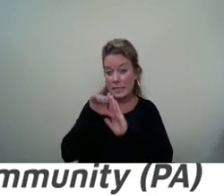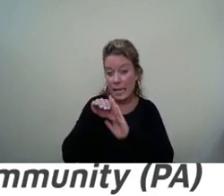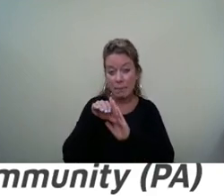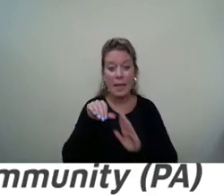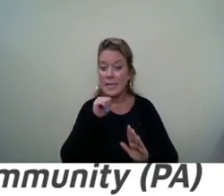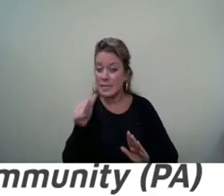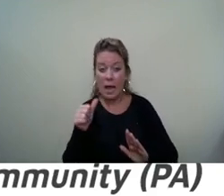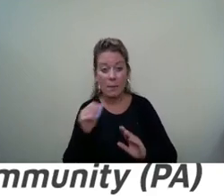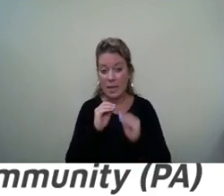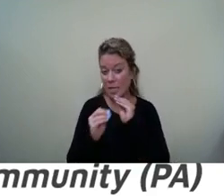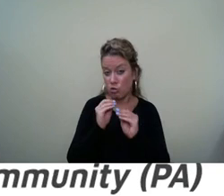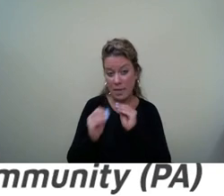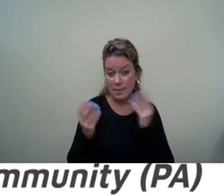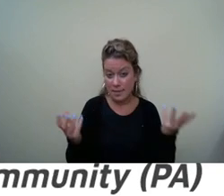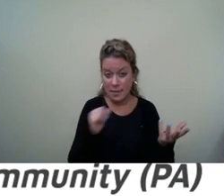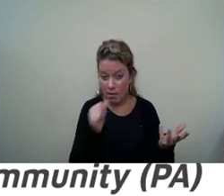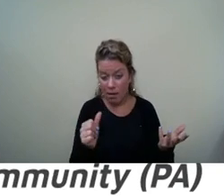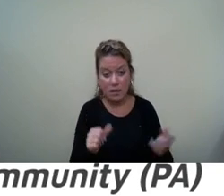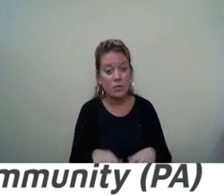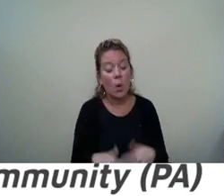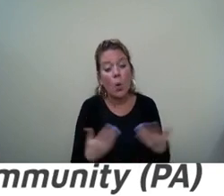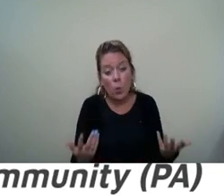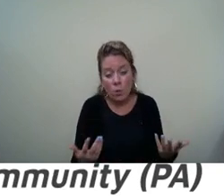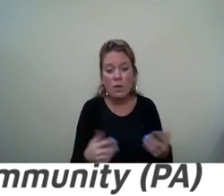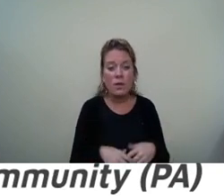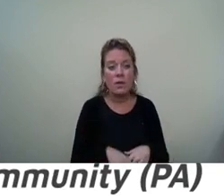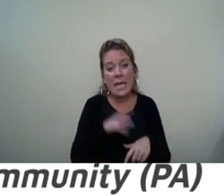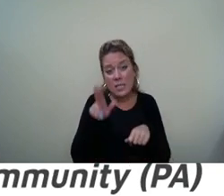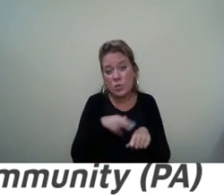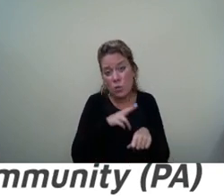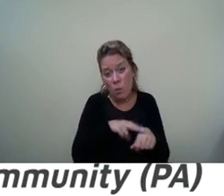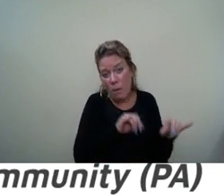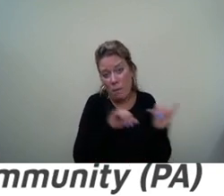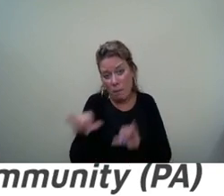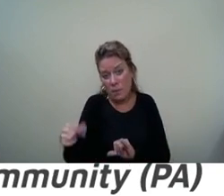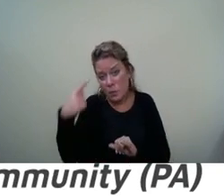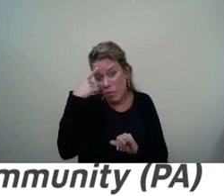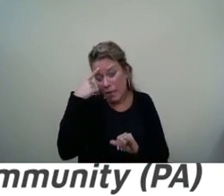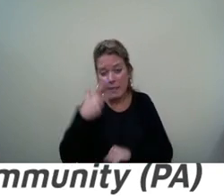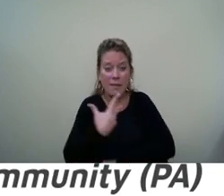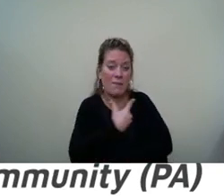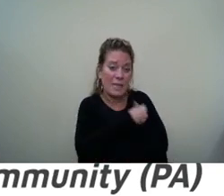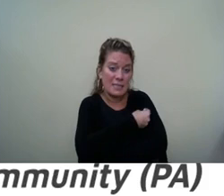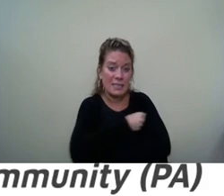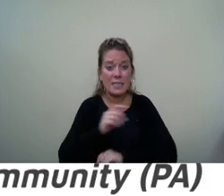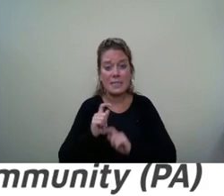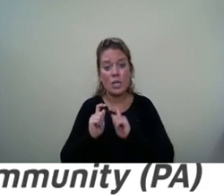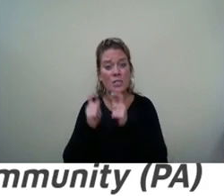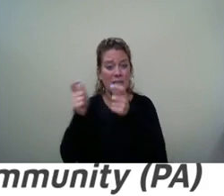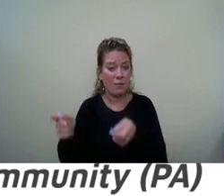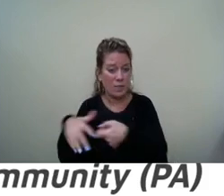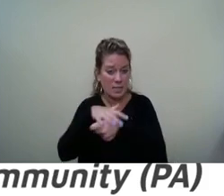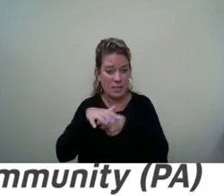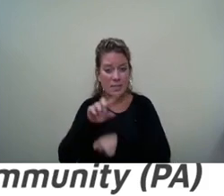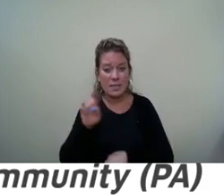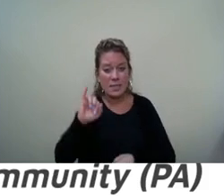addressed. So it's not weird in thinking that the vaccines that go to these zip codes, which is probably the zip code that they live